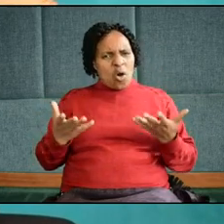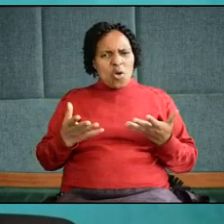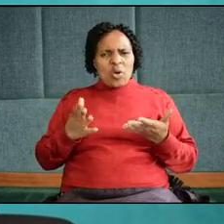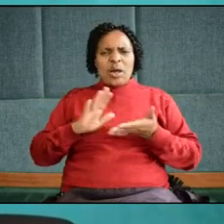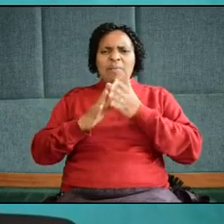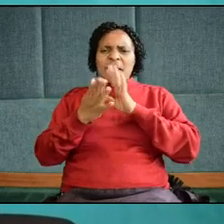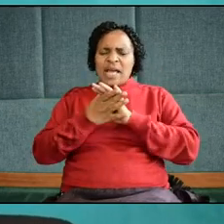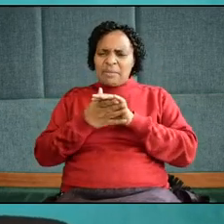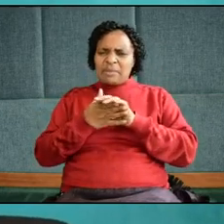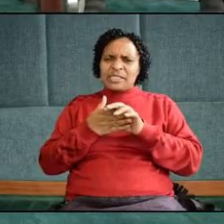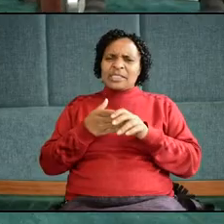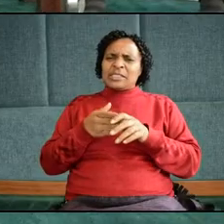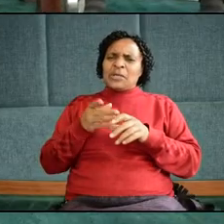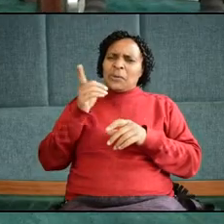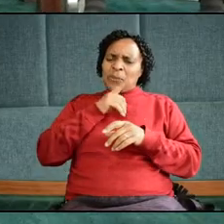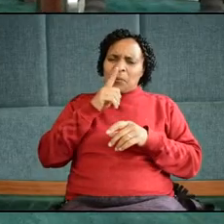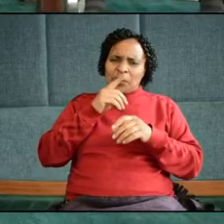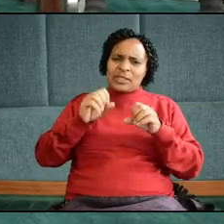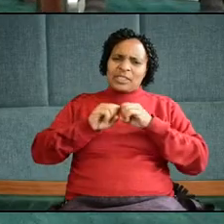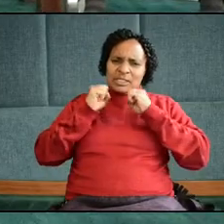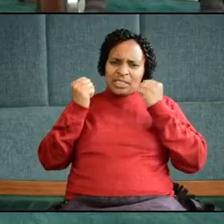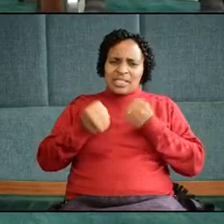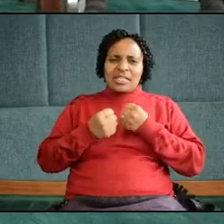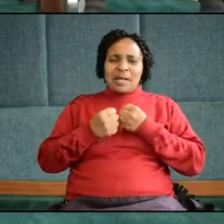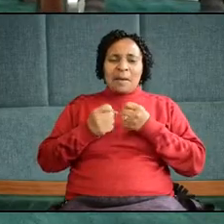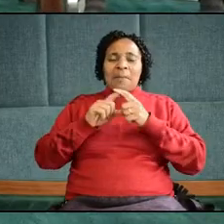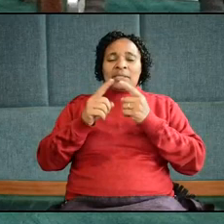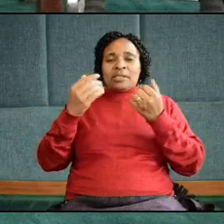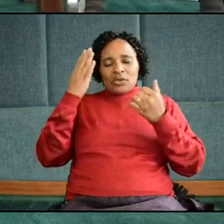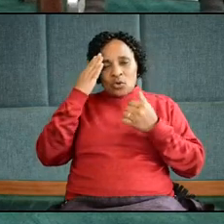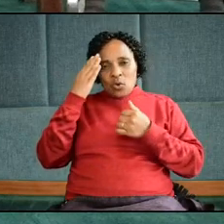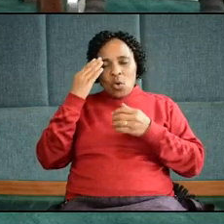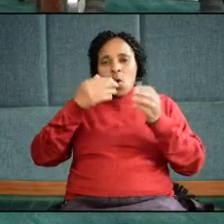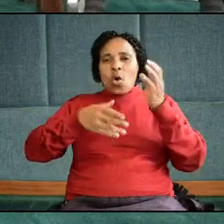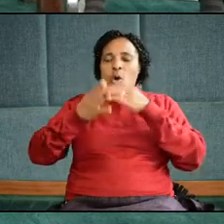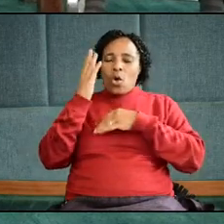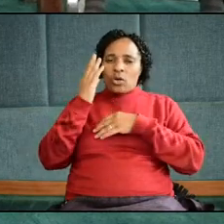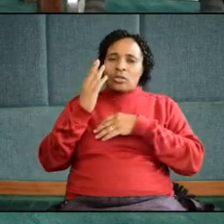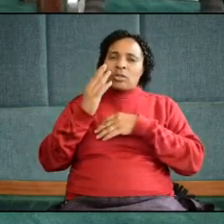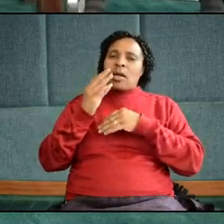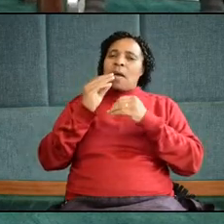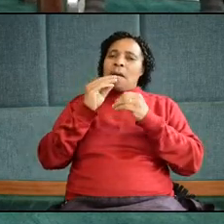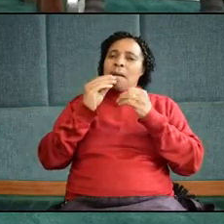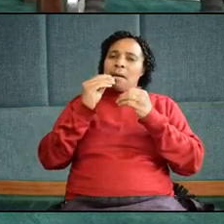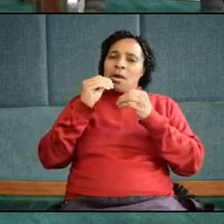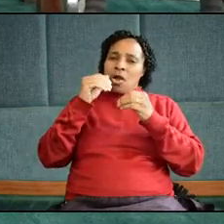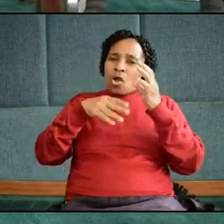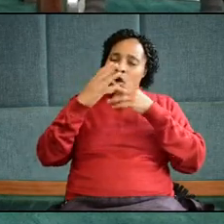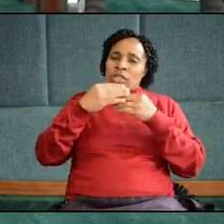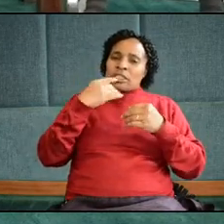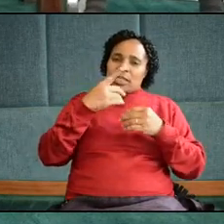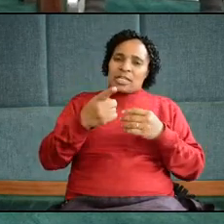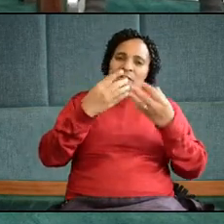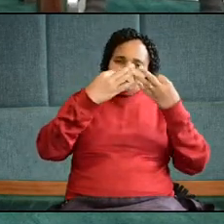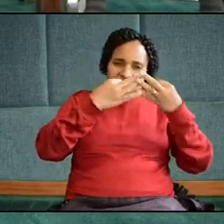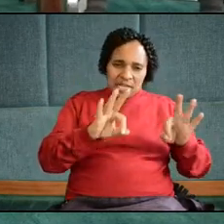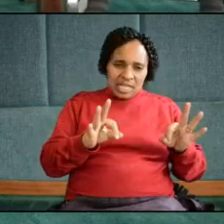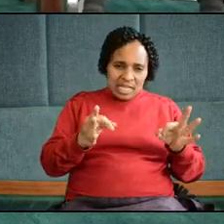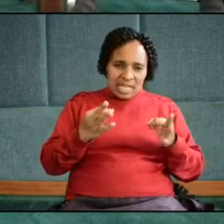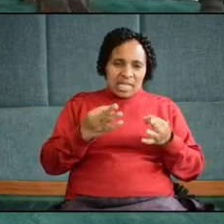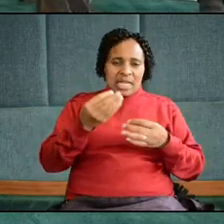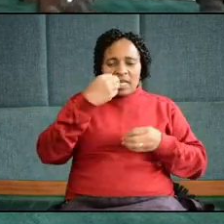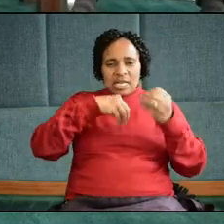to plants also. Well, that's just a side thought. But at least, you know, with plants, God told us in Genesis, you know, we feel free to eat of